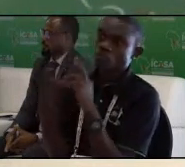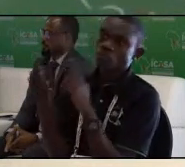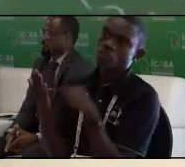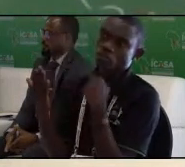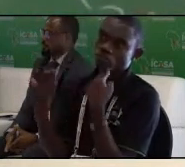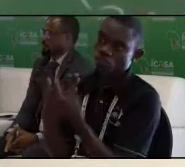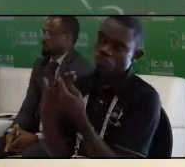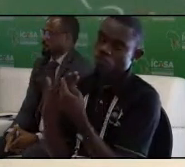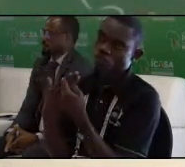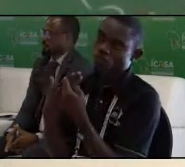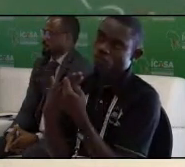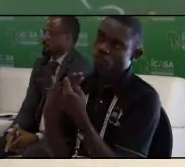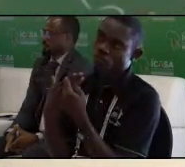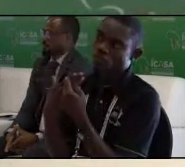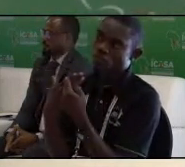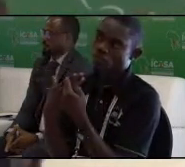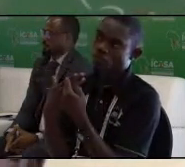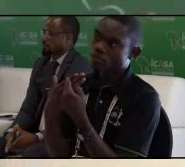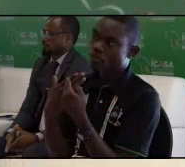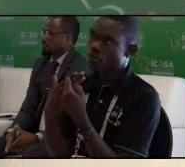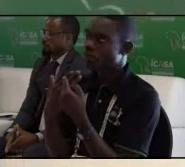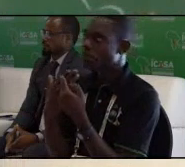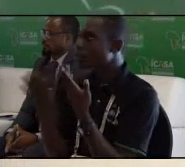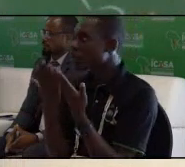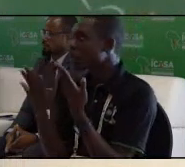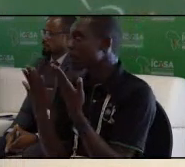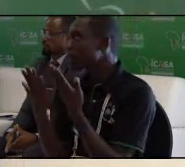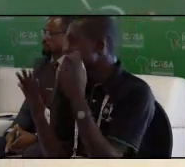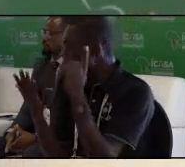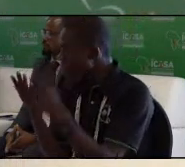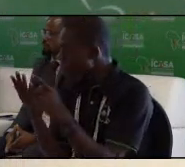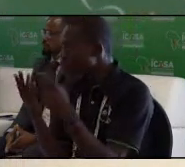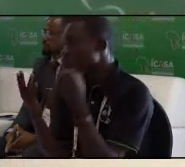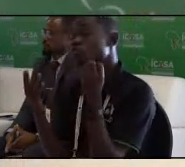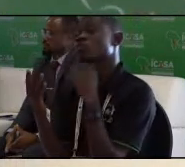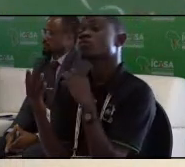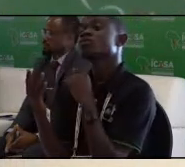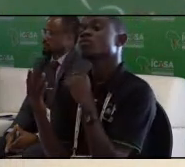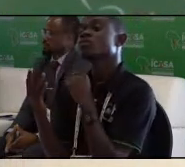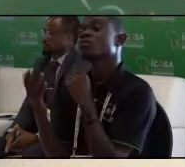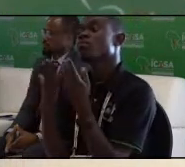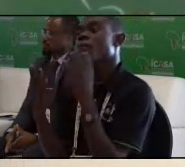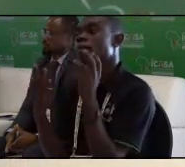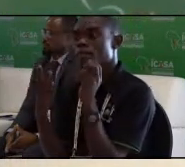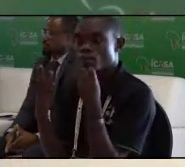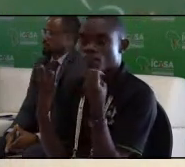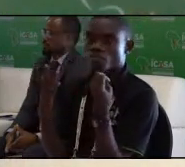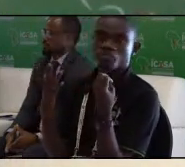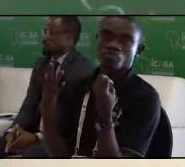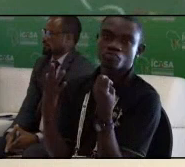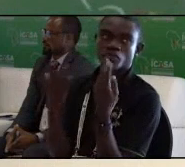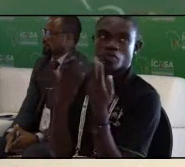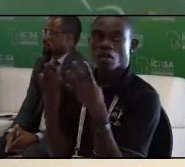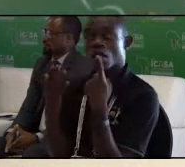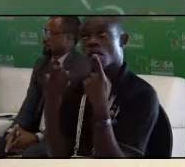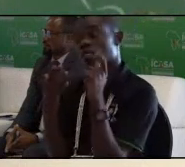interesting results. We had an average sales at the beginning in about 30 pharmacies of about 200 a month. By the end,